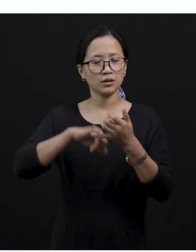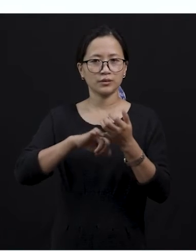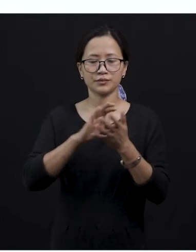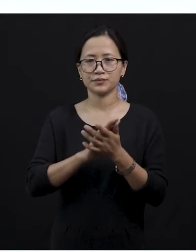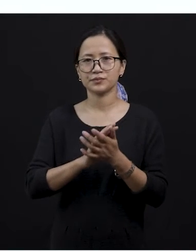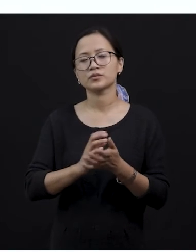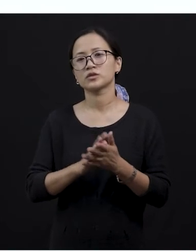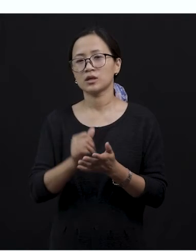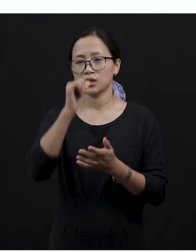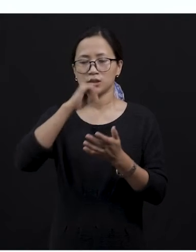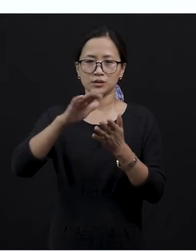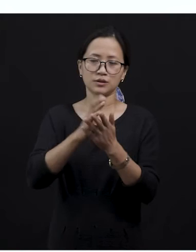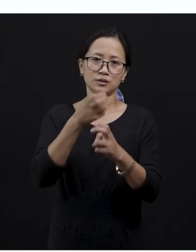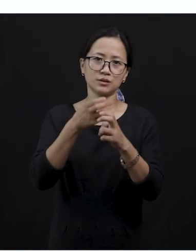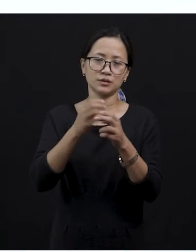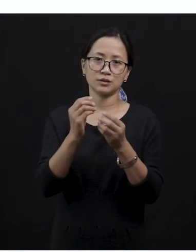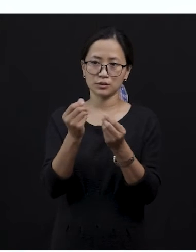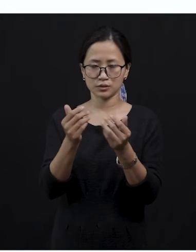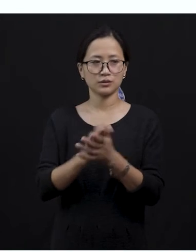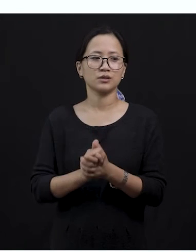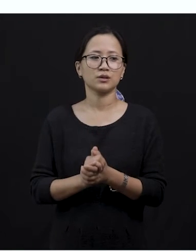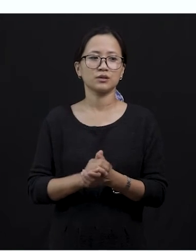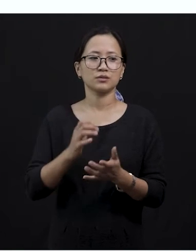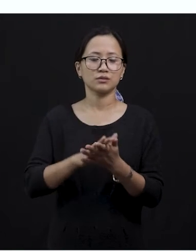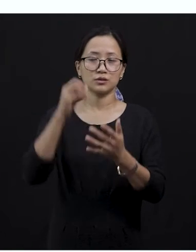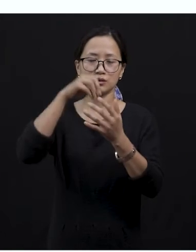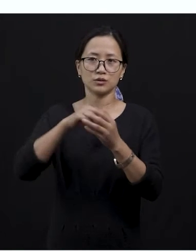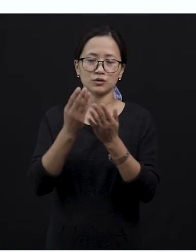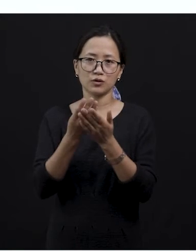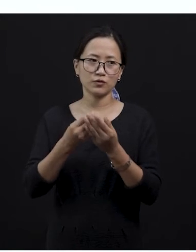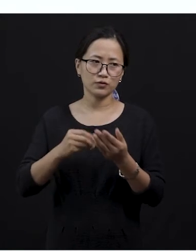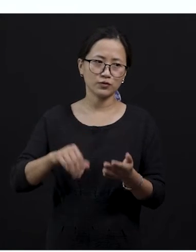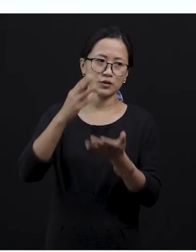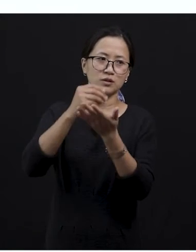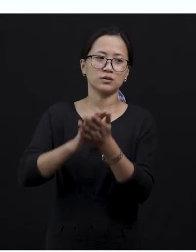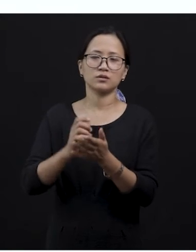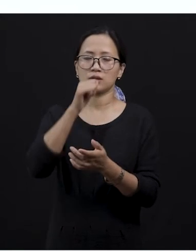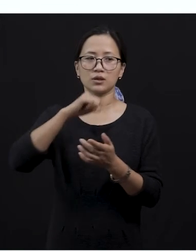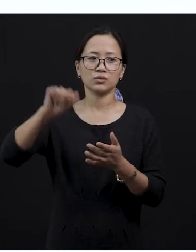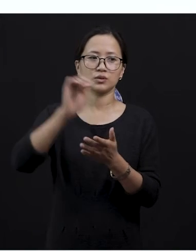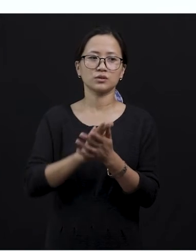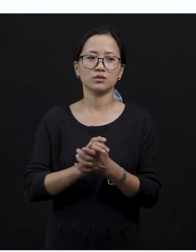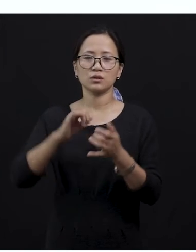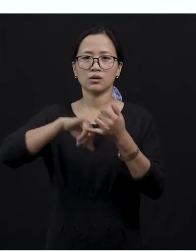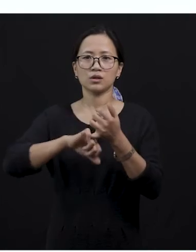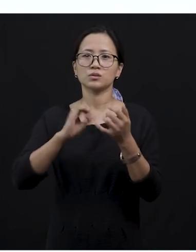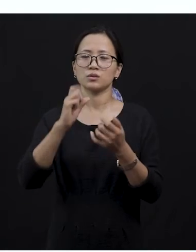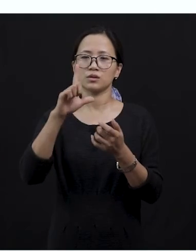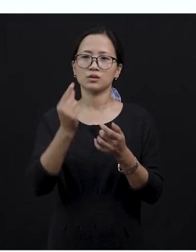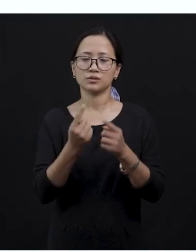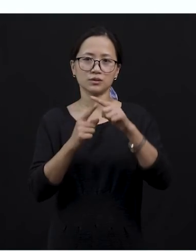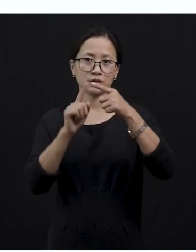solid which dissolves in the liquid is called a solute. Okay? Solute. So, what is a